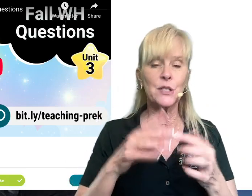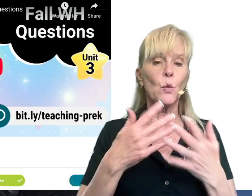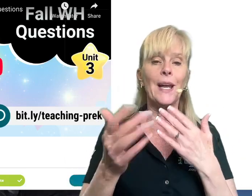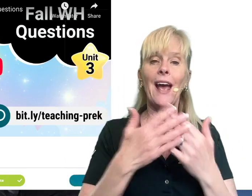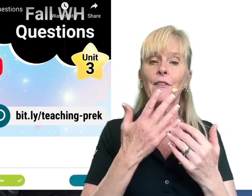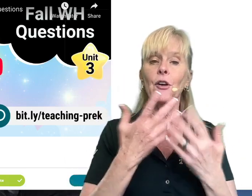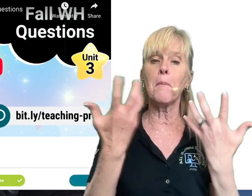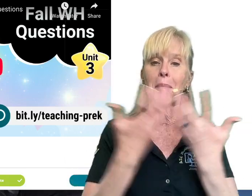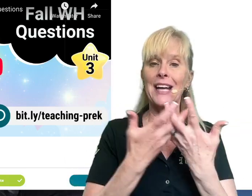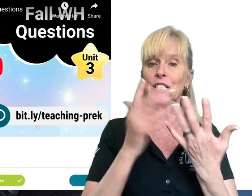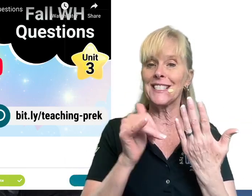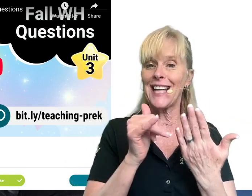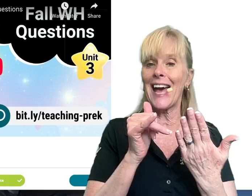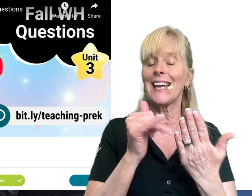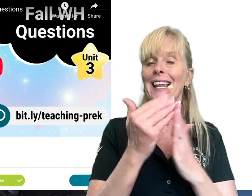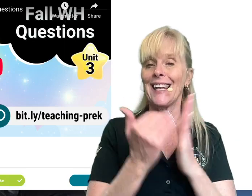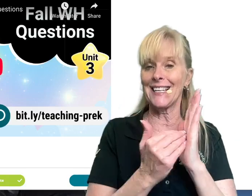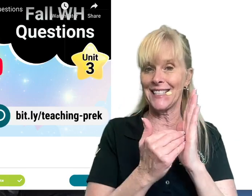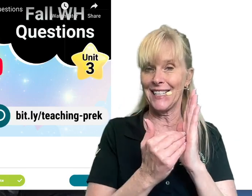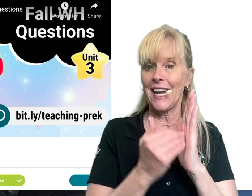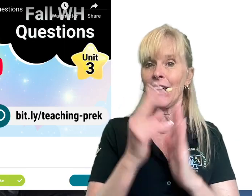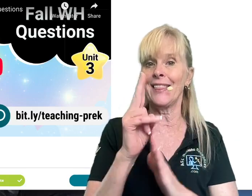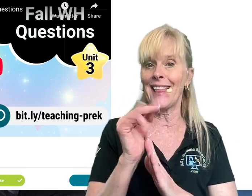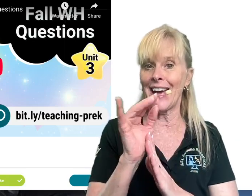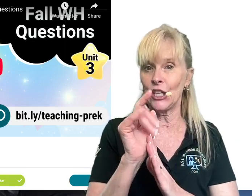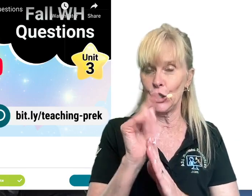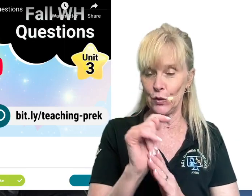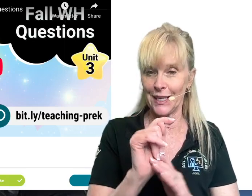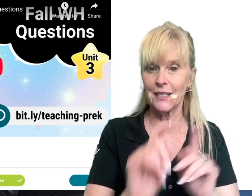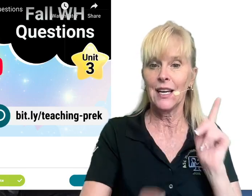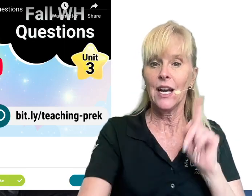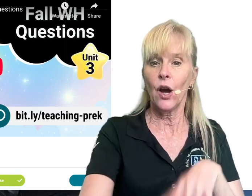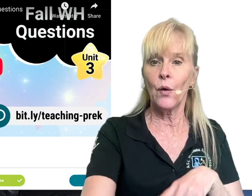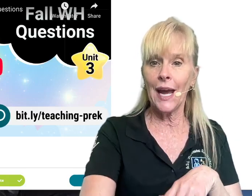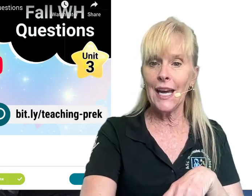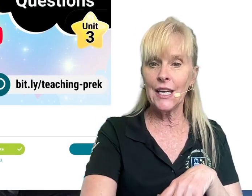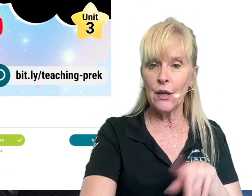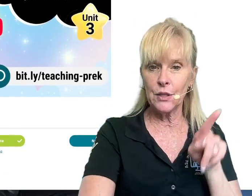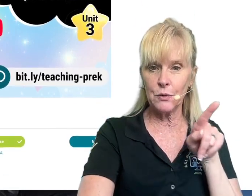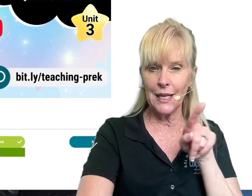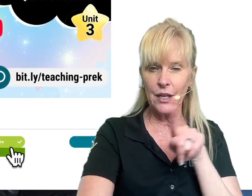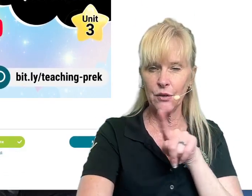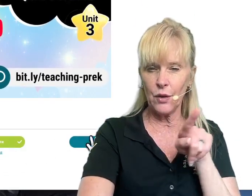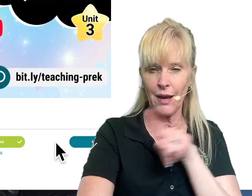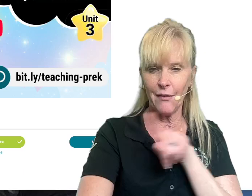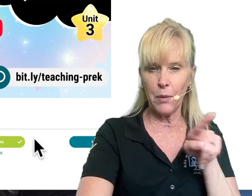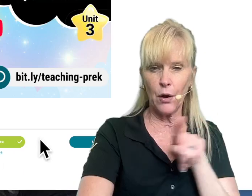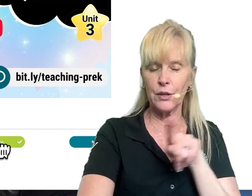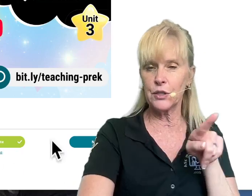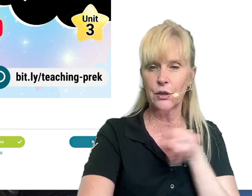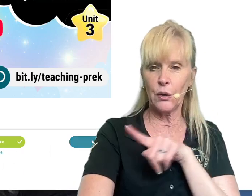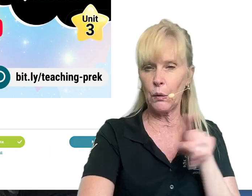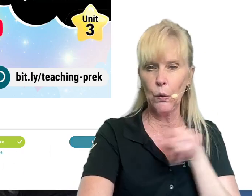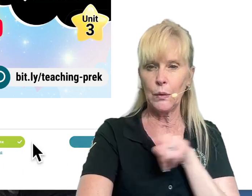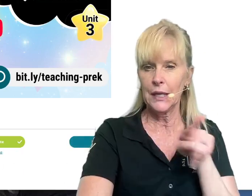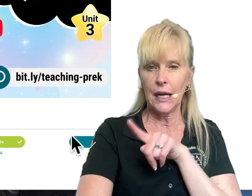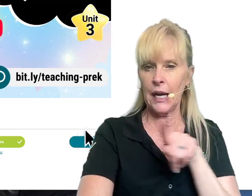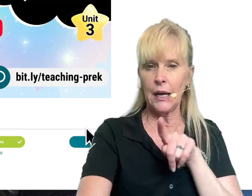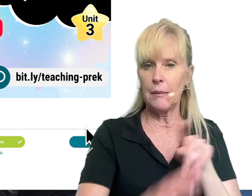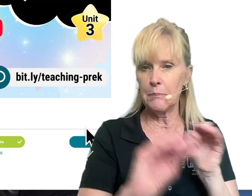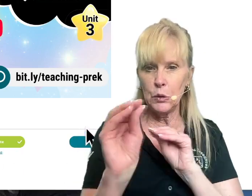vocabulary. It's whatever matches that lesson and that unit. Okay, and notice right here you have bars to